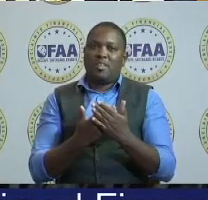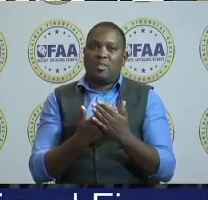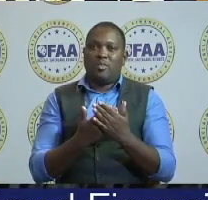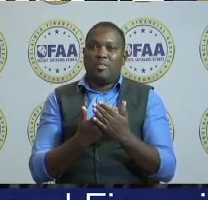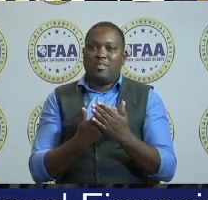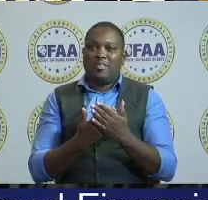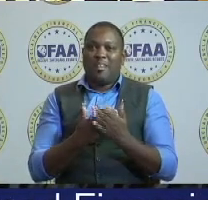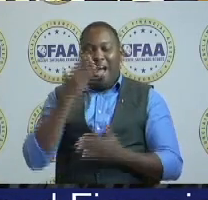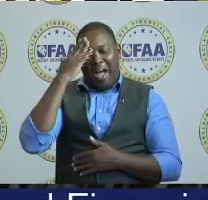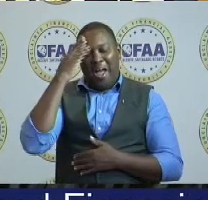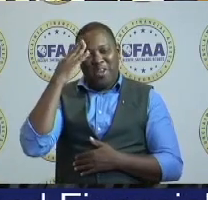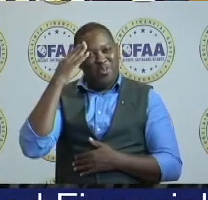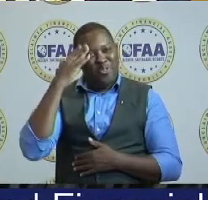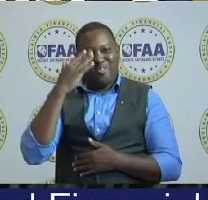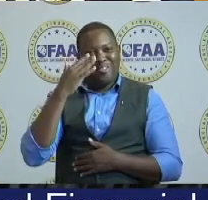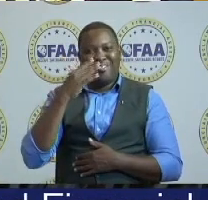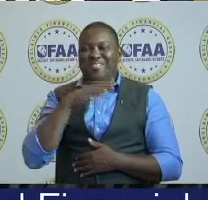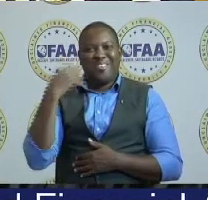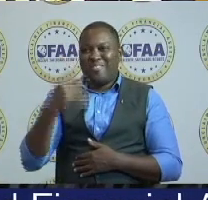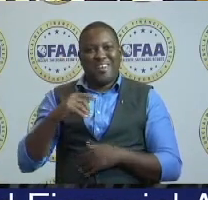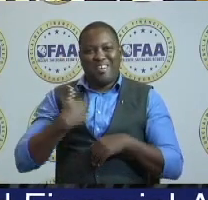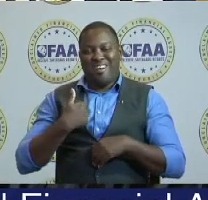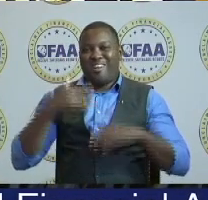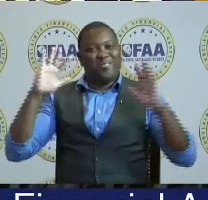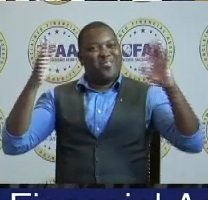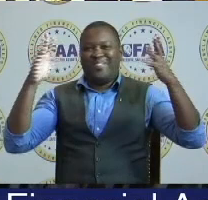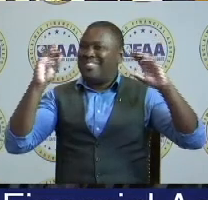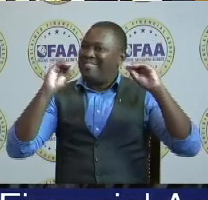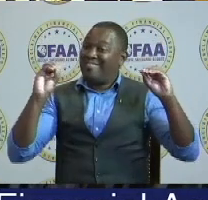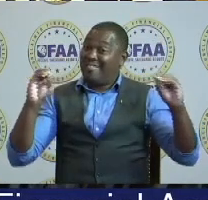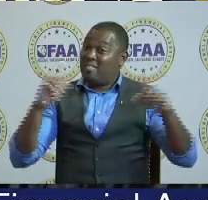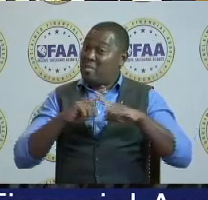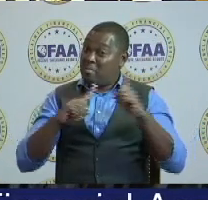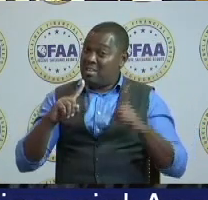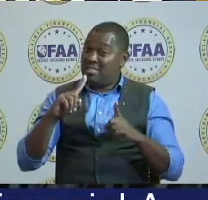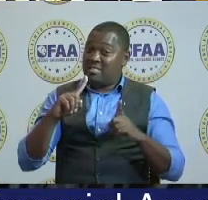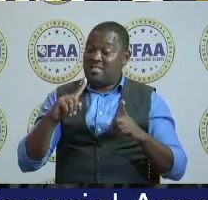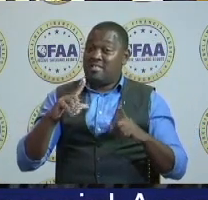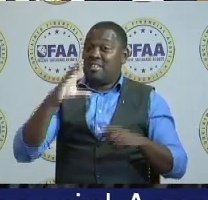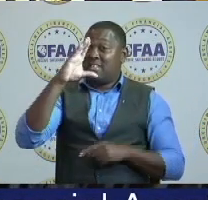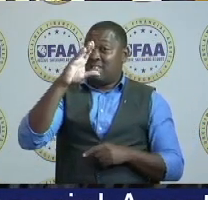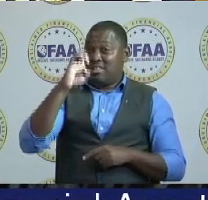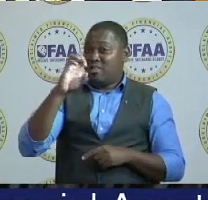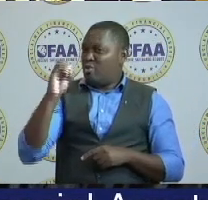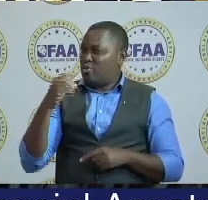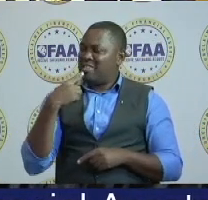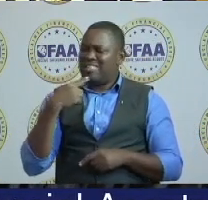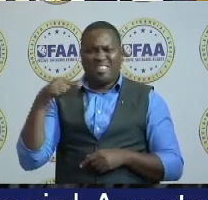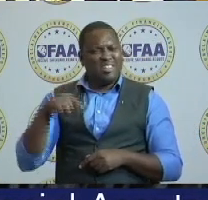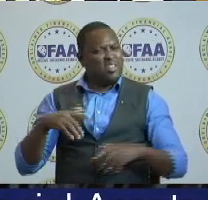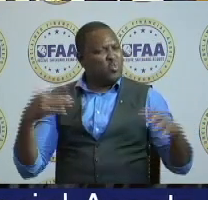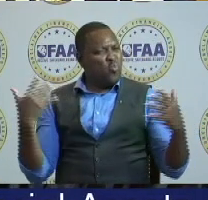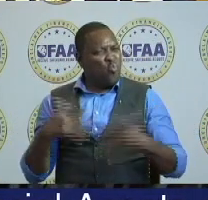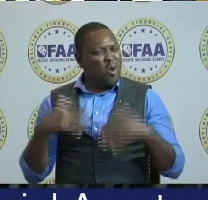awkward when you don't have the clap. And what the CEO is saying about this being a miracle, you know, I think maybe he's just